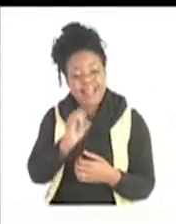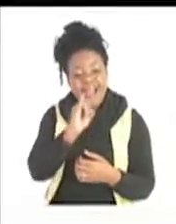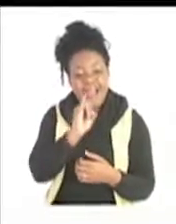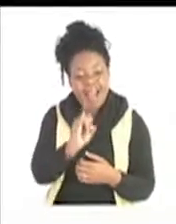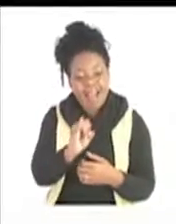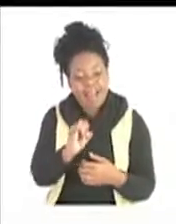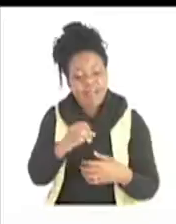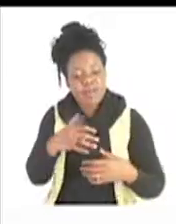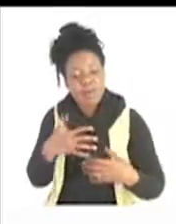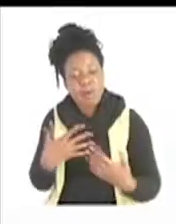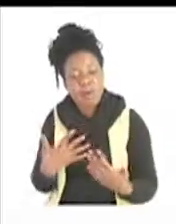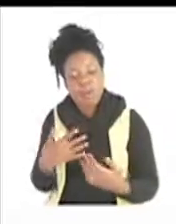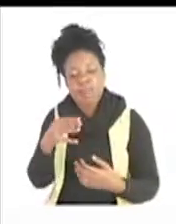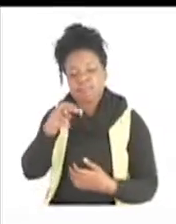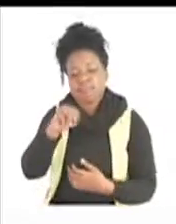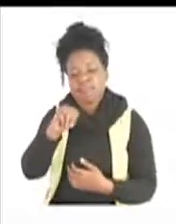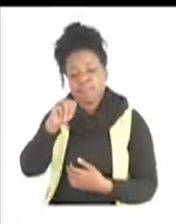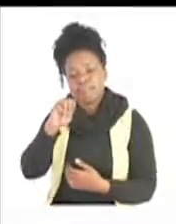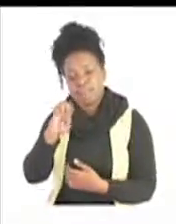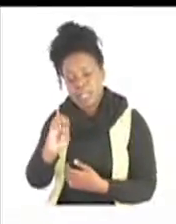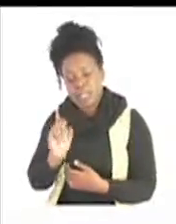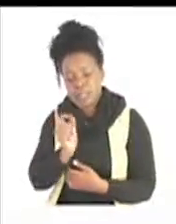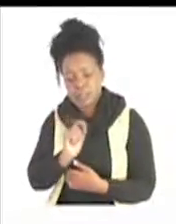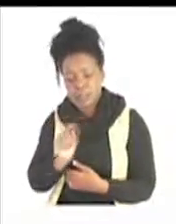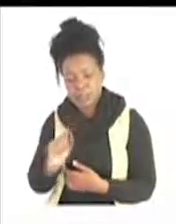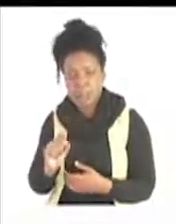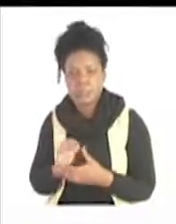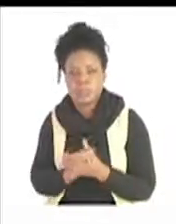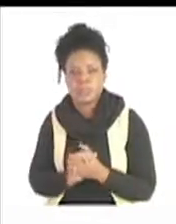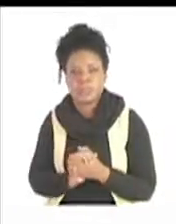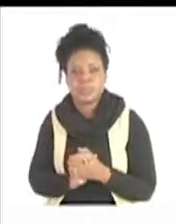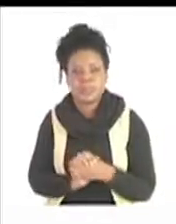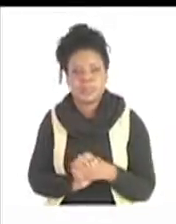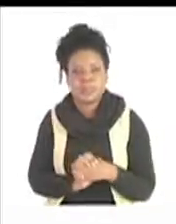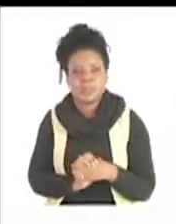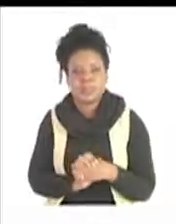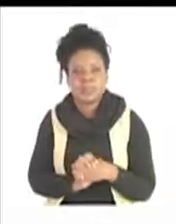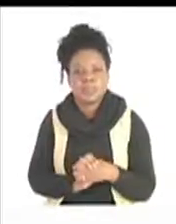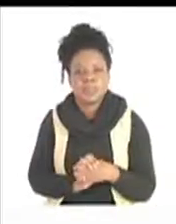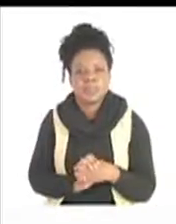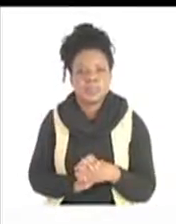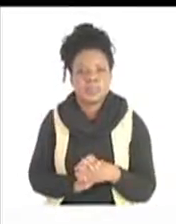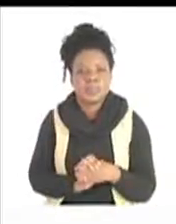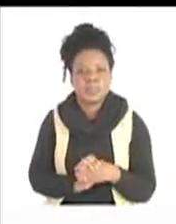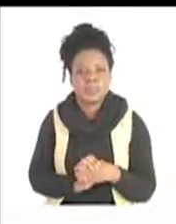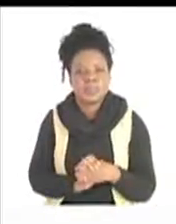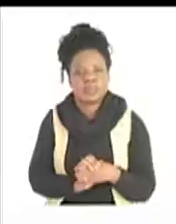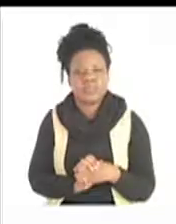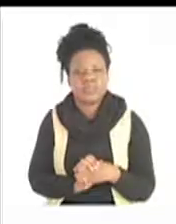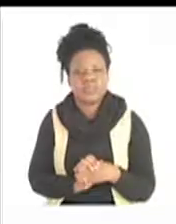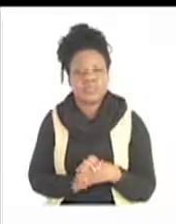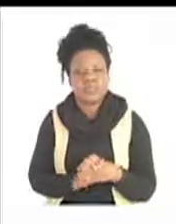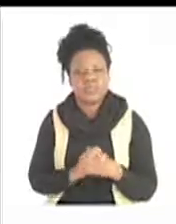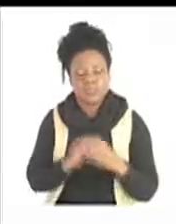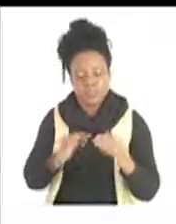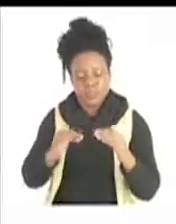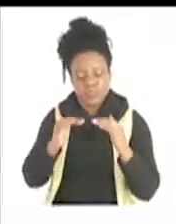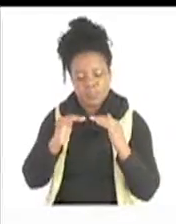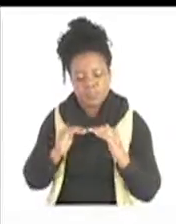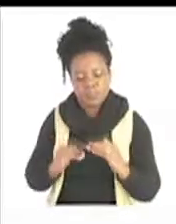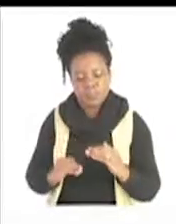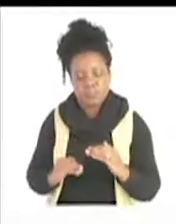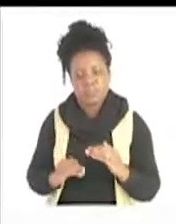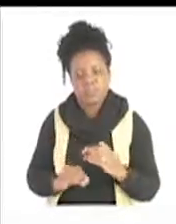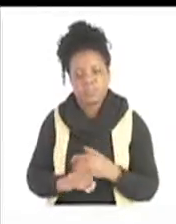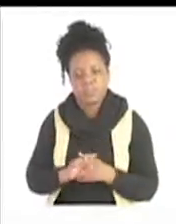is I or me. Moving on, there is also an activity that you